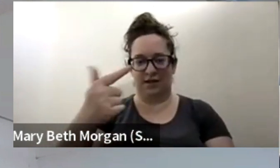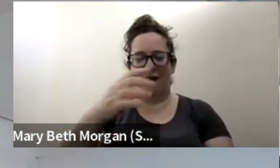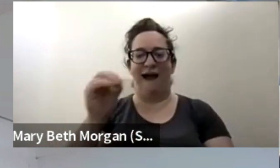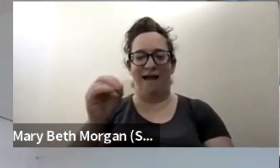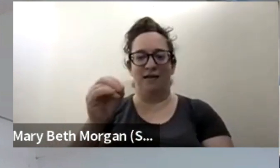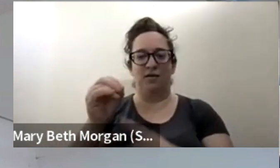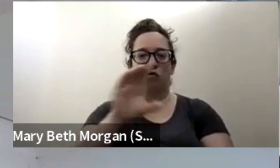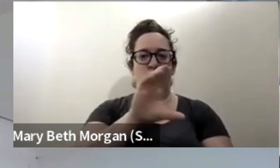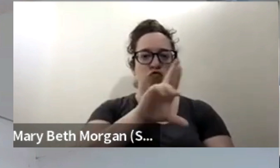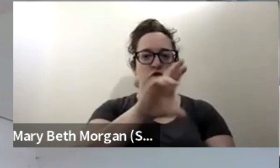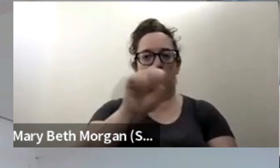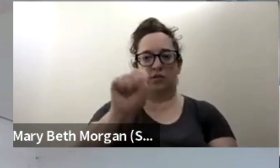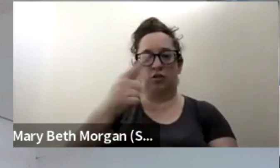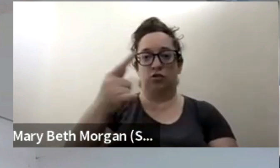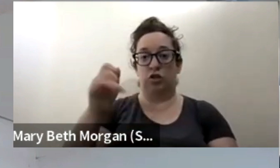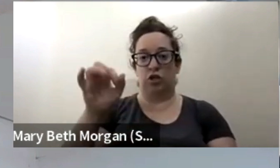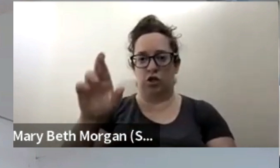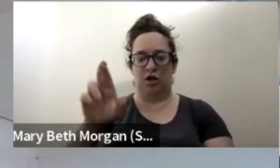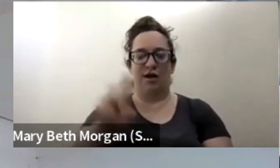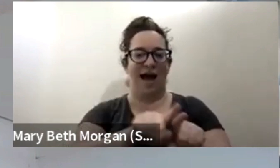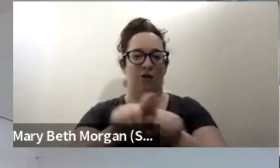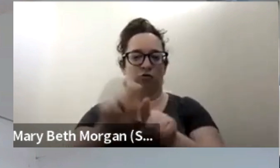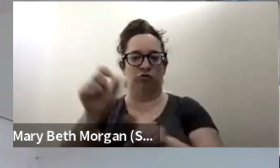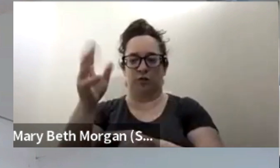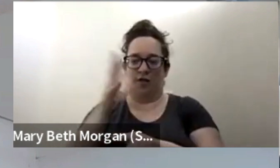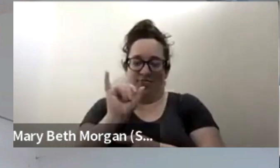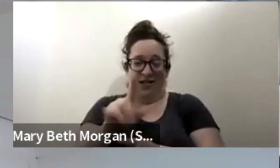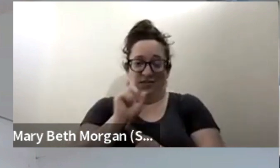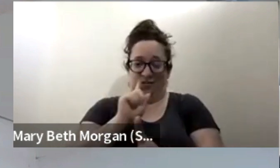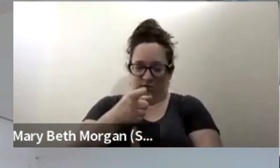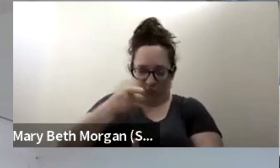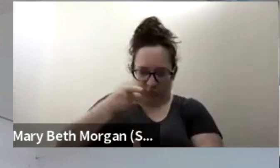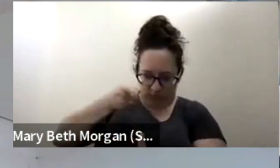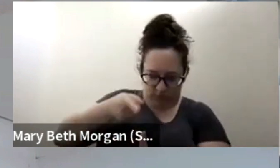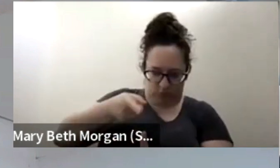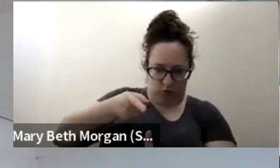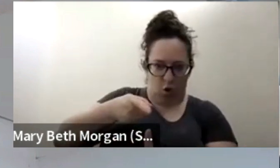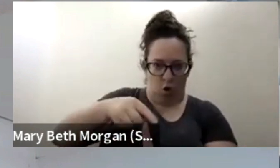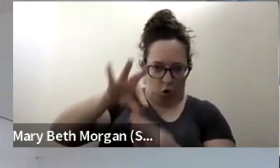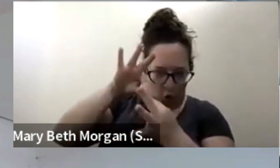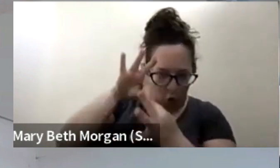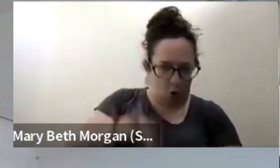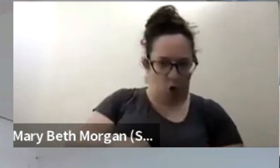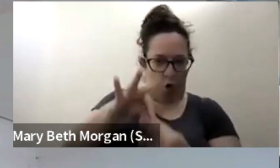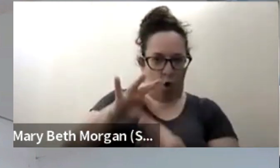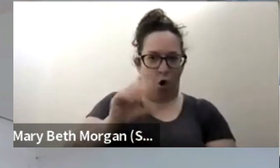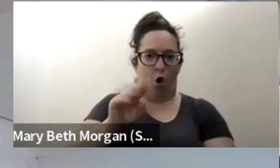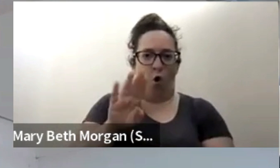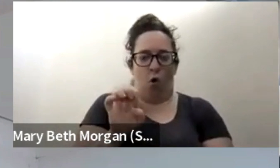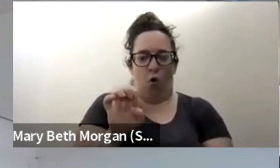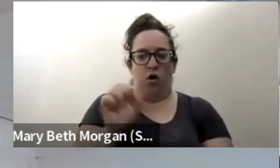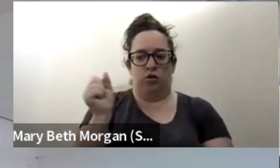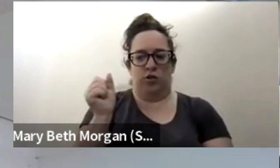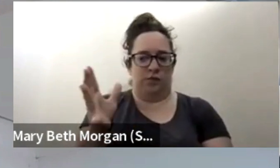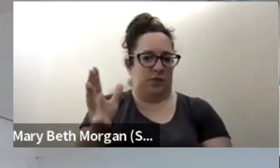mean, that's Shakespeare. That's core Shakespeare, right? That's the core of it all. It's